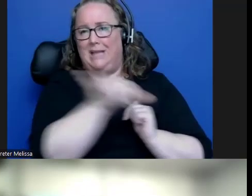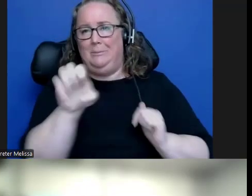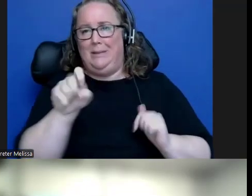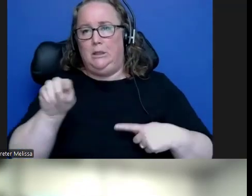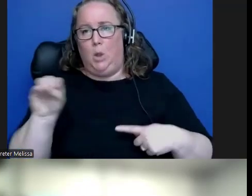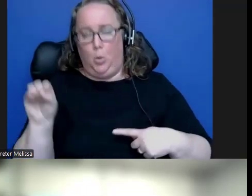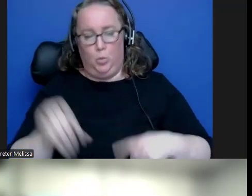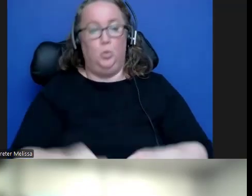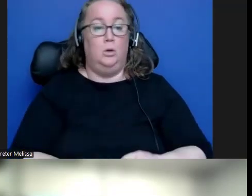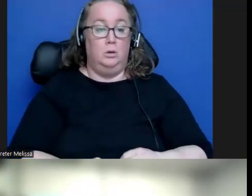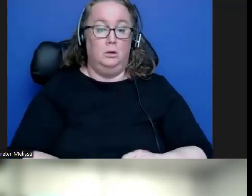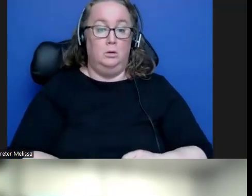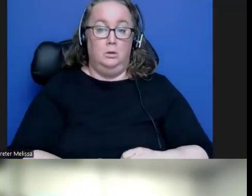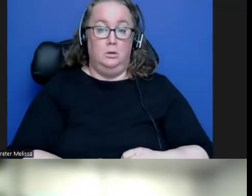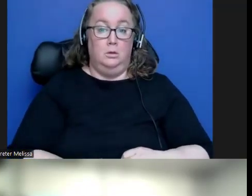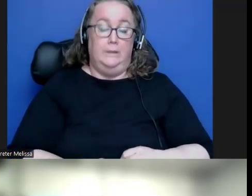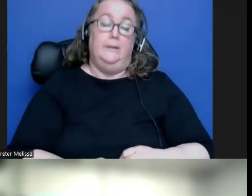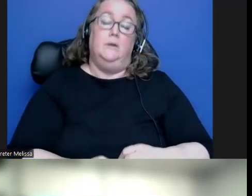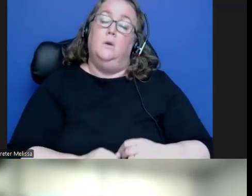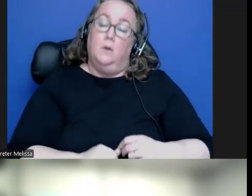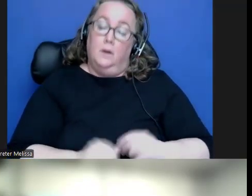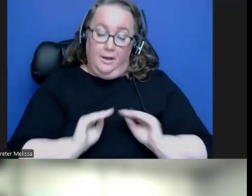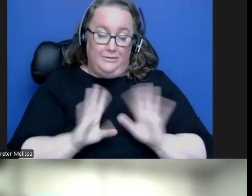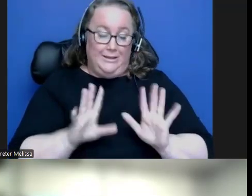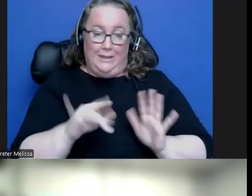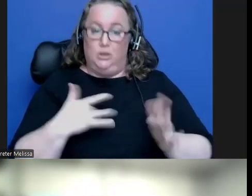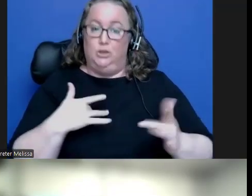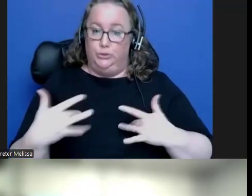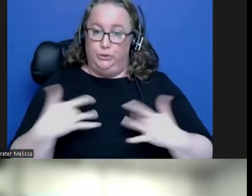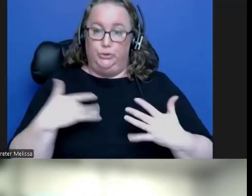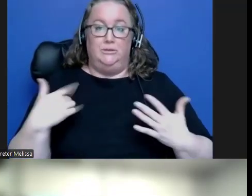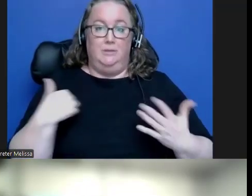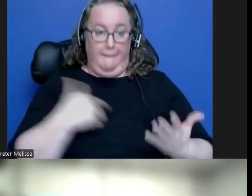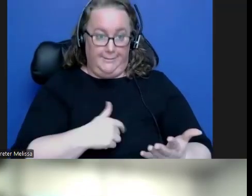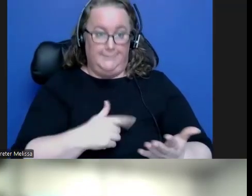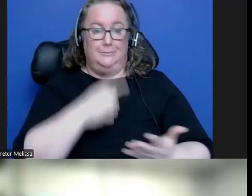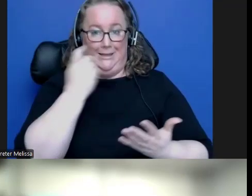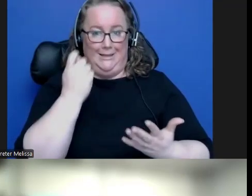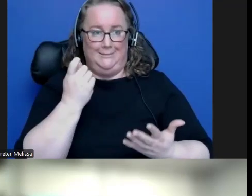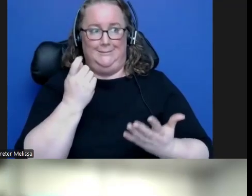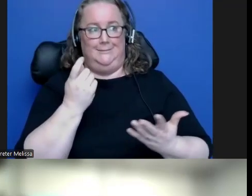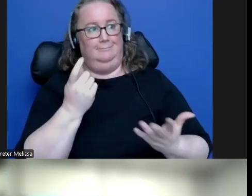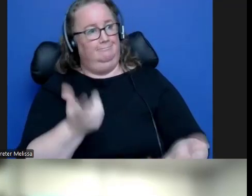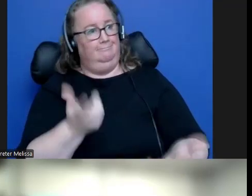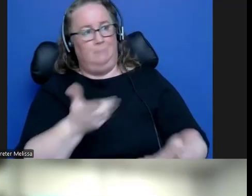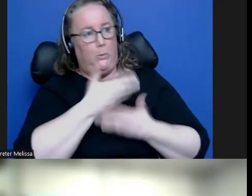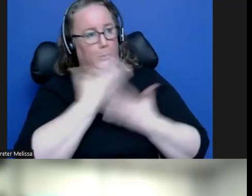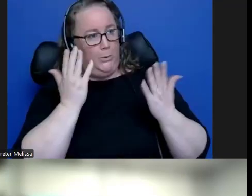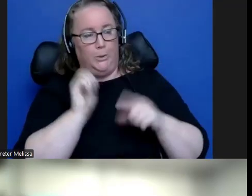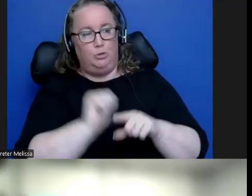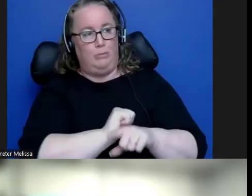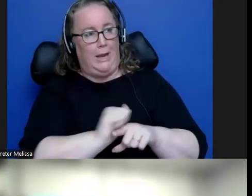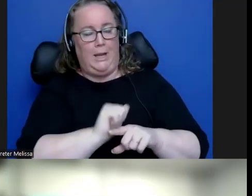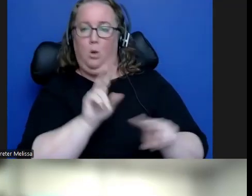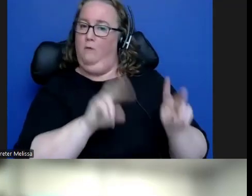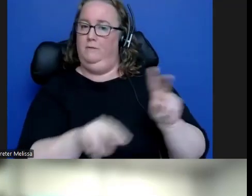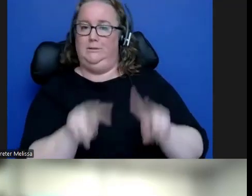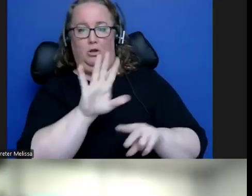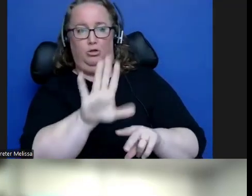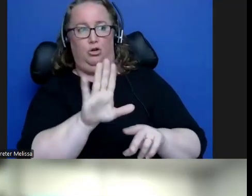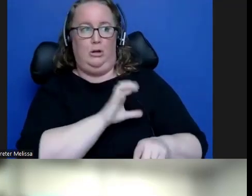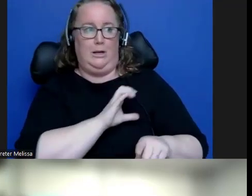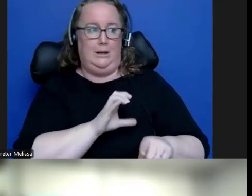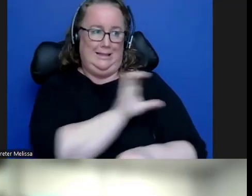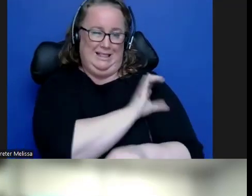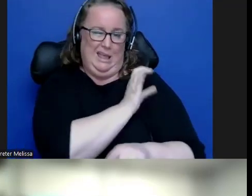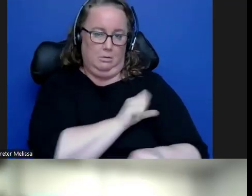These observations are deeply concerning to DLC in terms of the training and oversight of Bridgewater's clinical